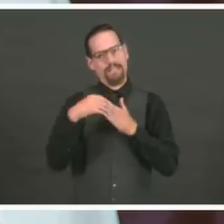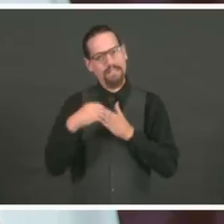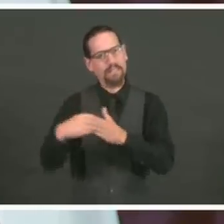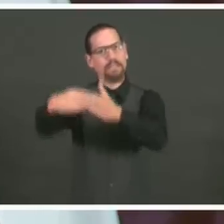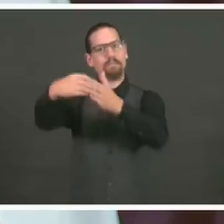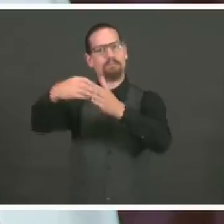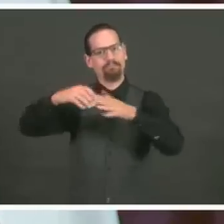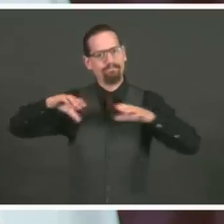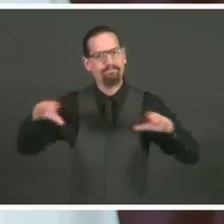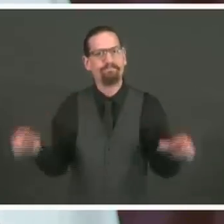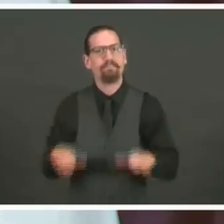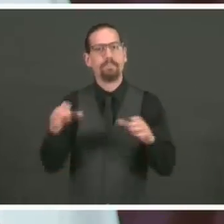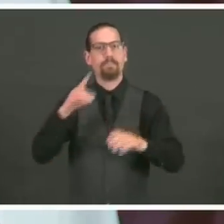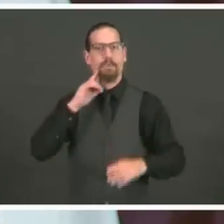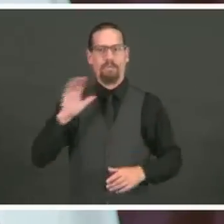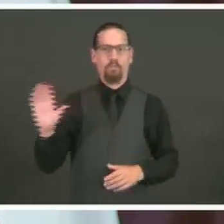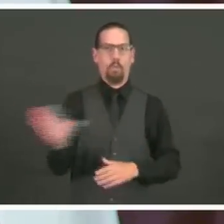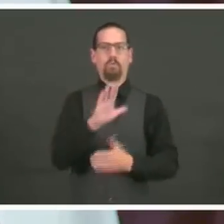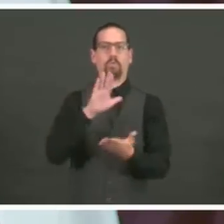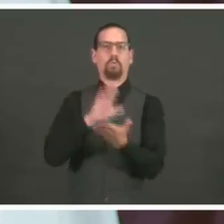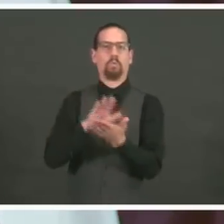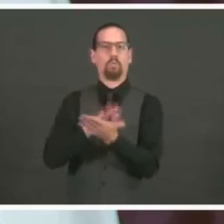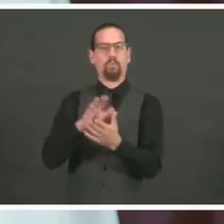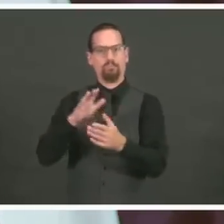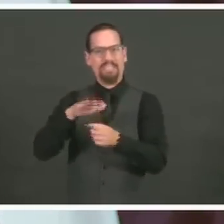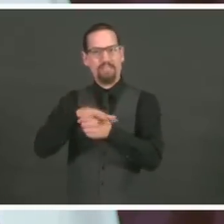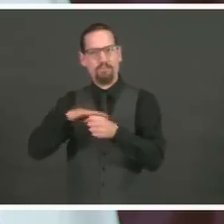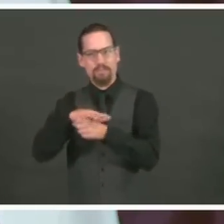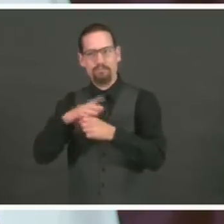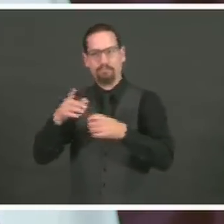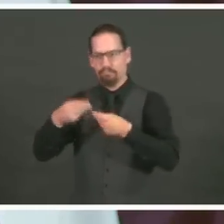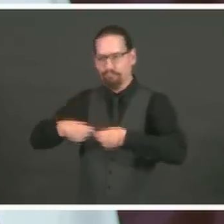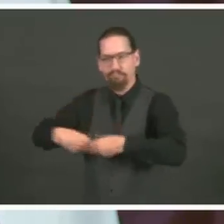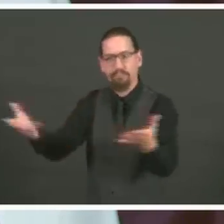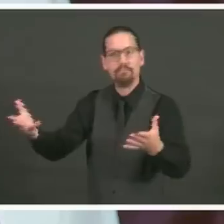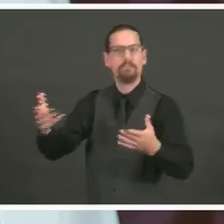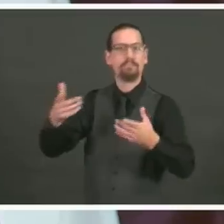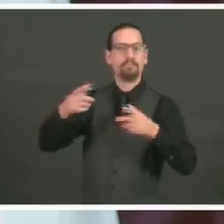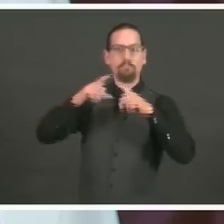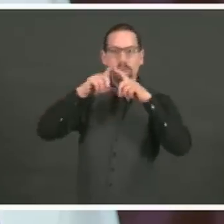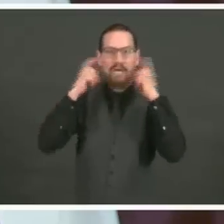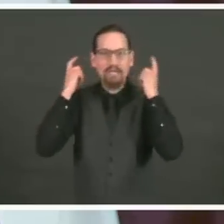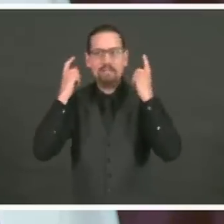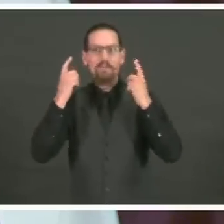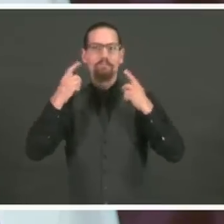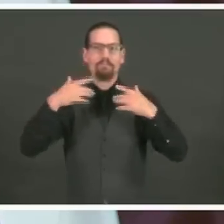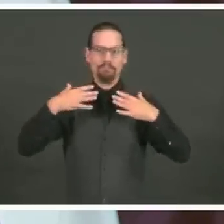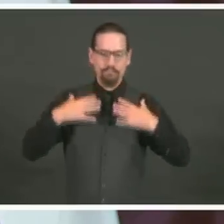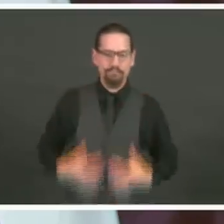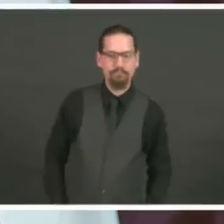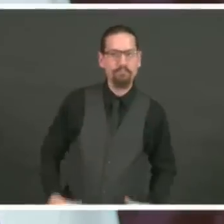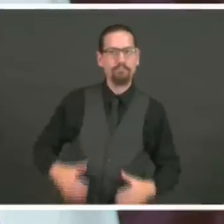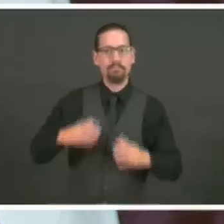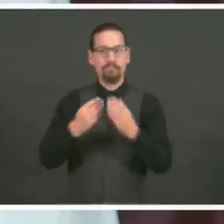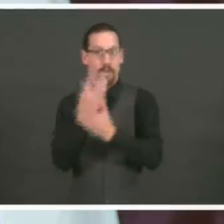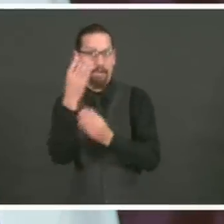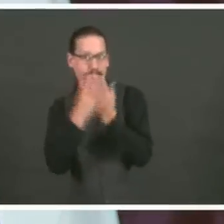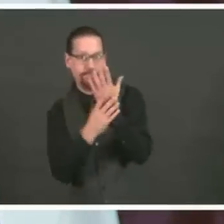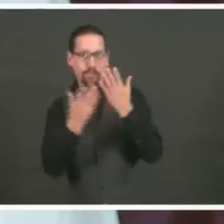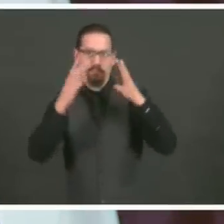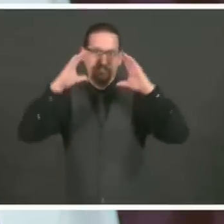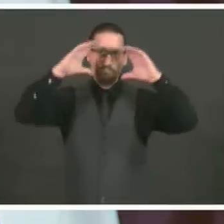supplies, masks, face shields, gowns, gloves, thermometers that will be necessary to safely open